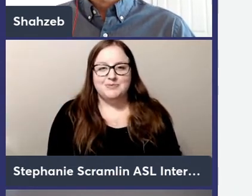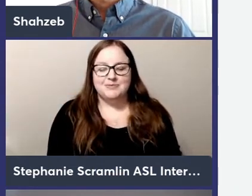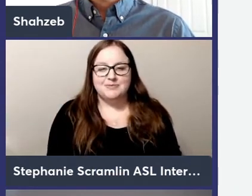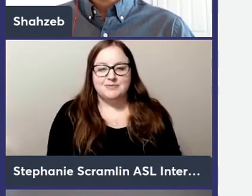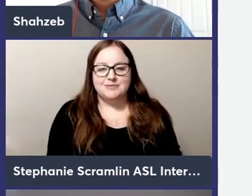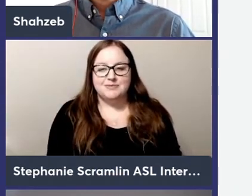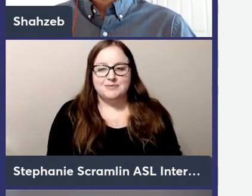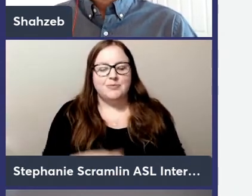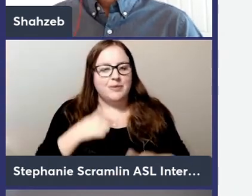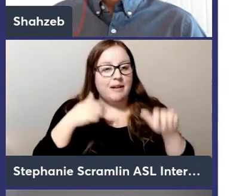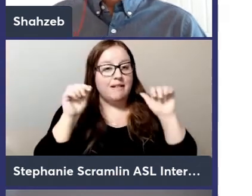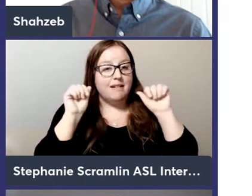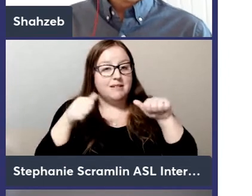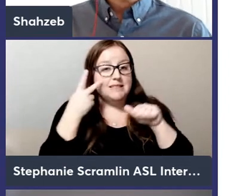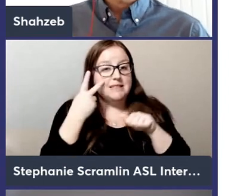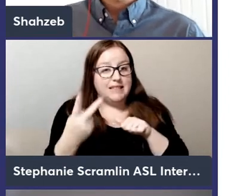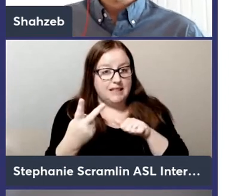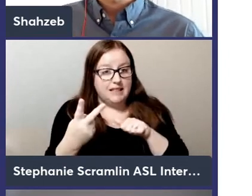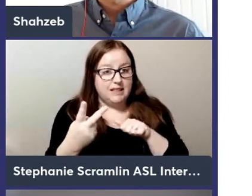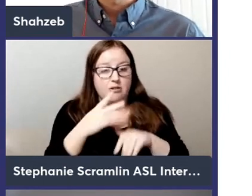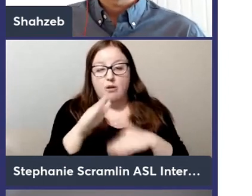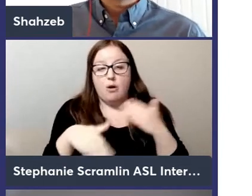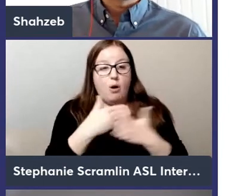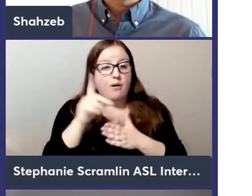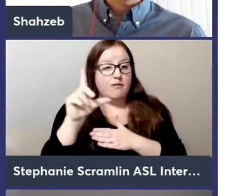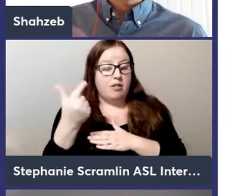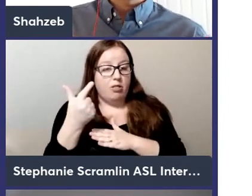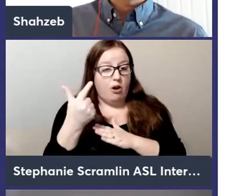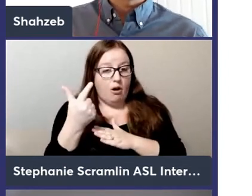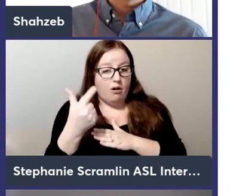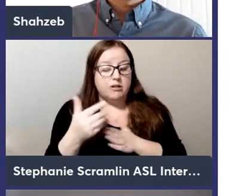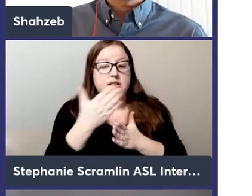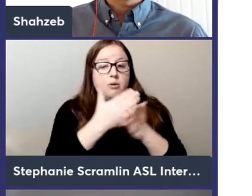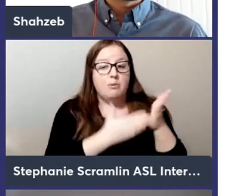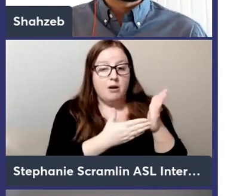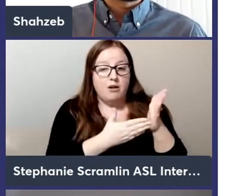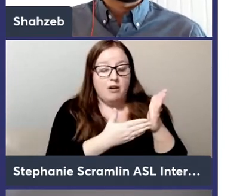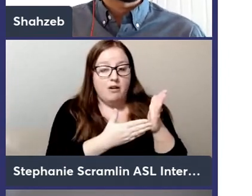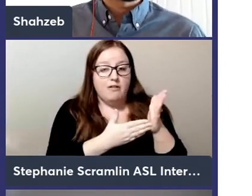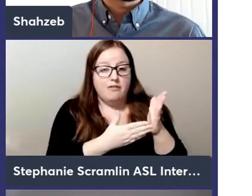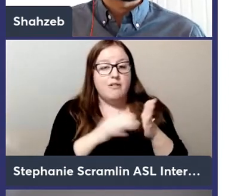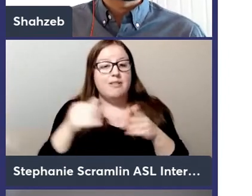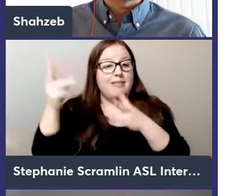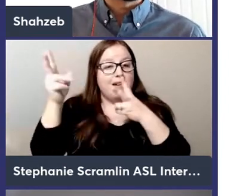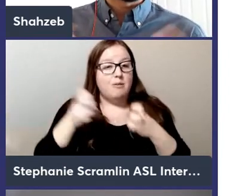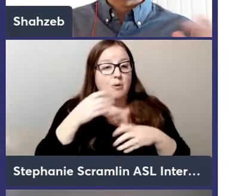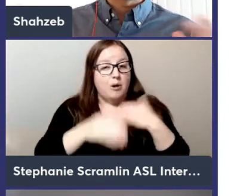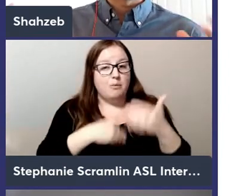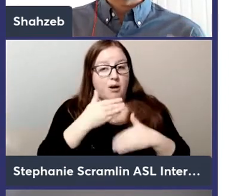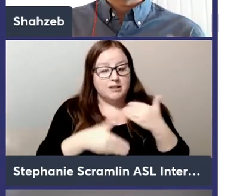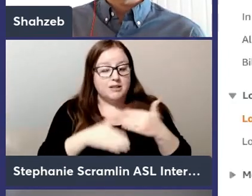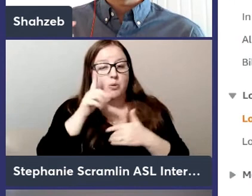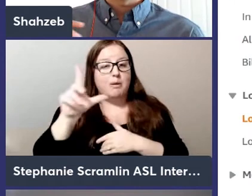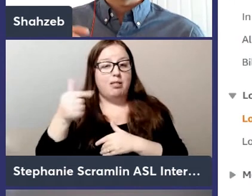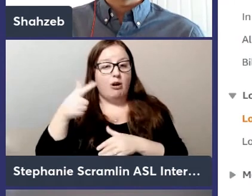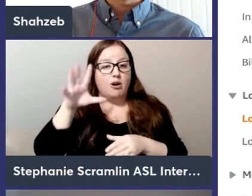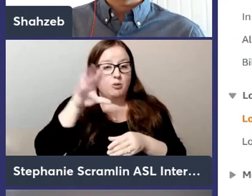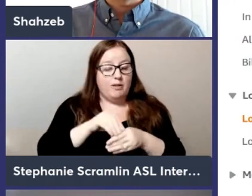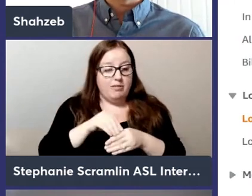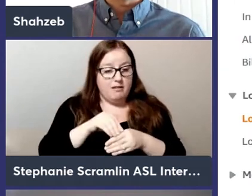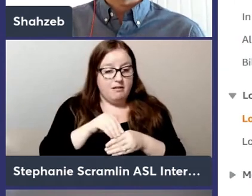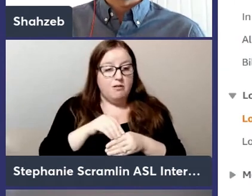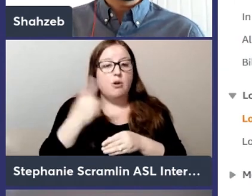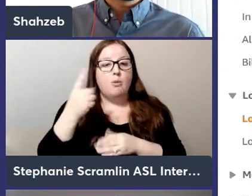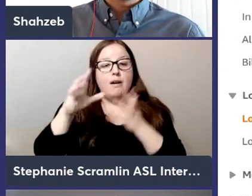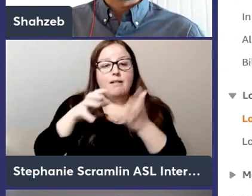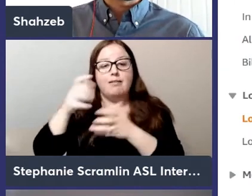so that I can see all the logs that were part of the import process are going to be logged within one